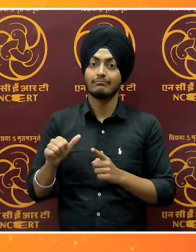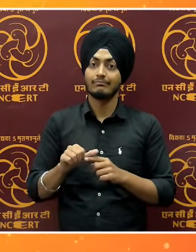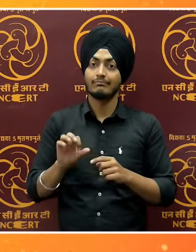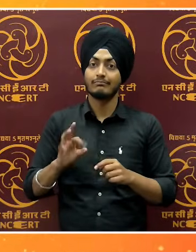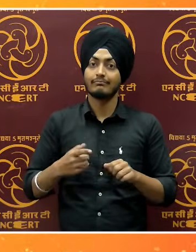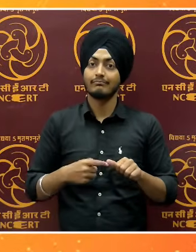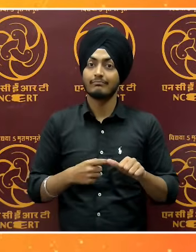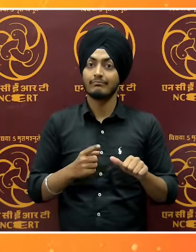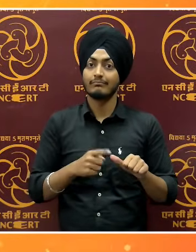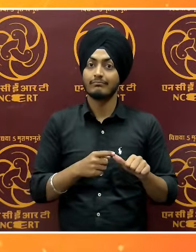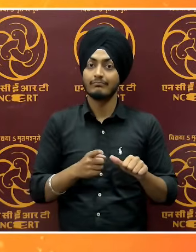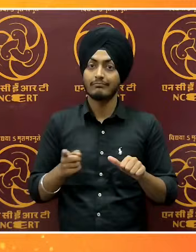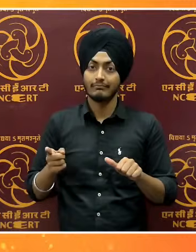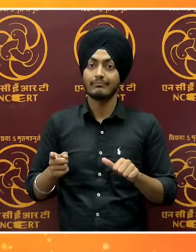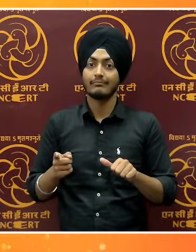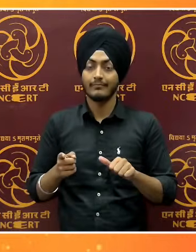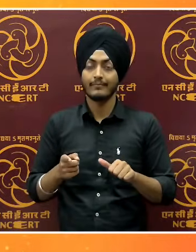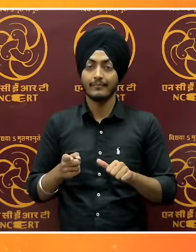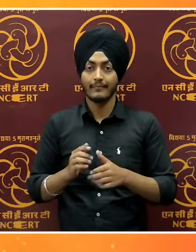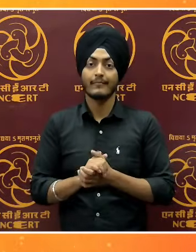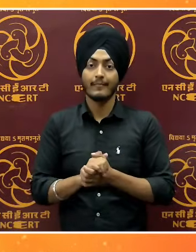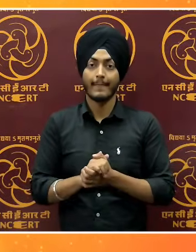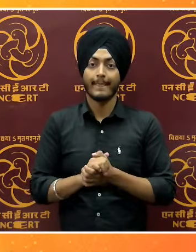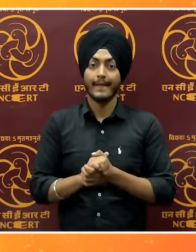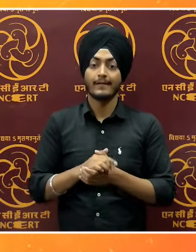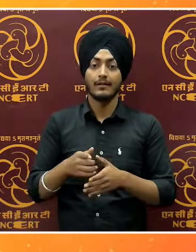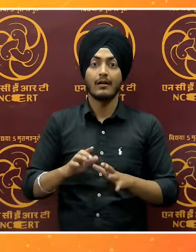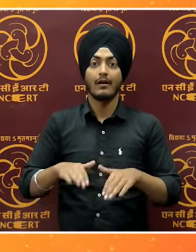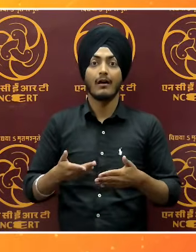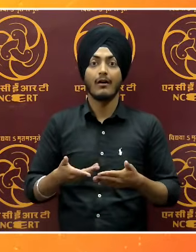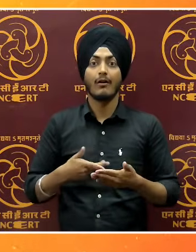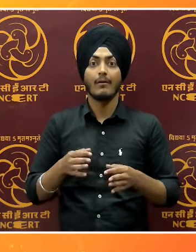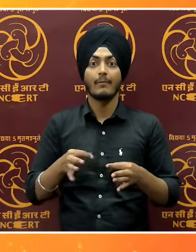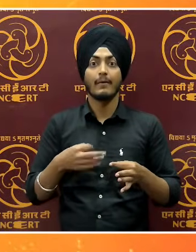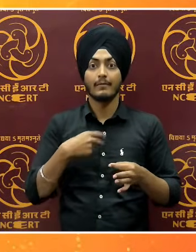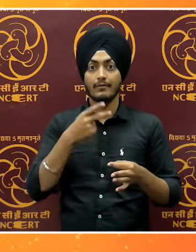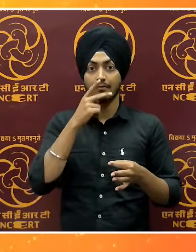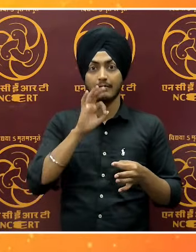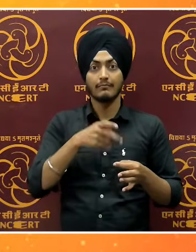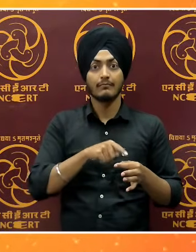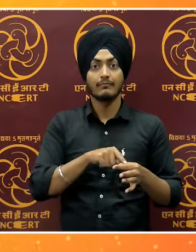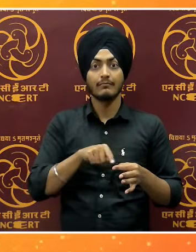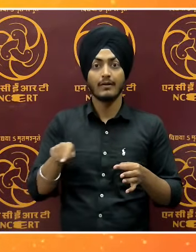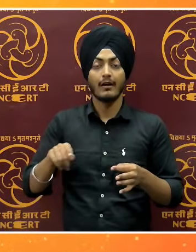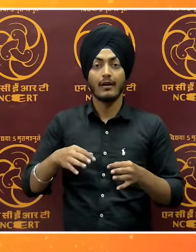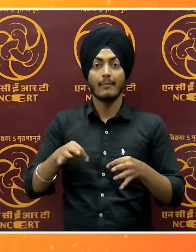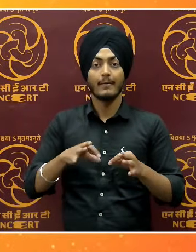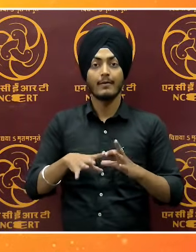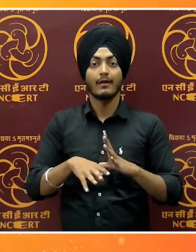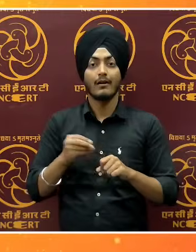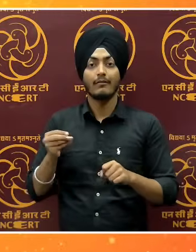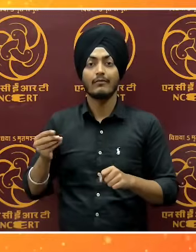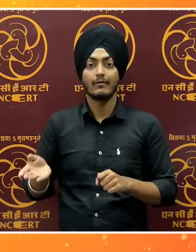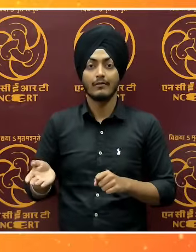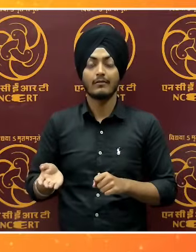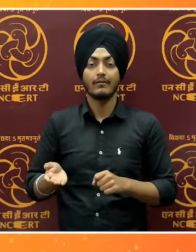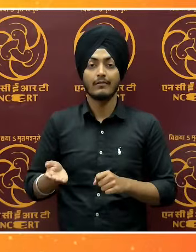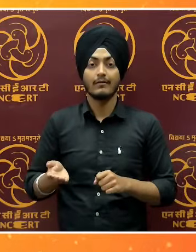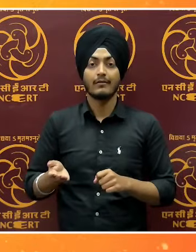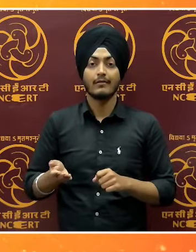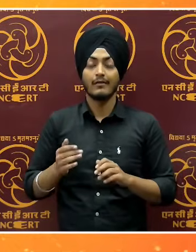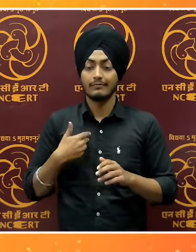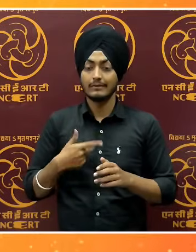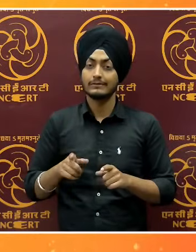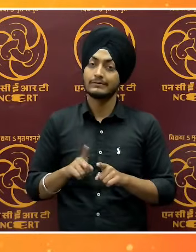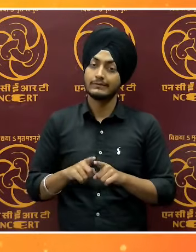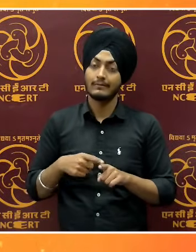the side P1, it is coming out of the paper. The fingers are coming out of the paper. So we